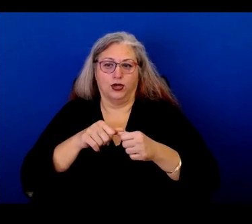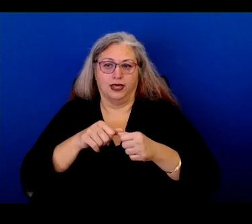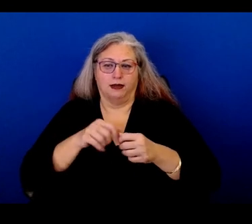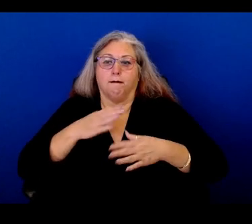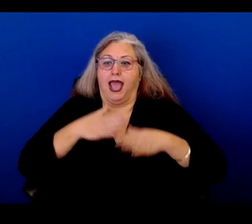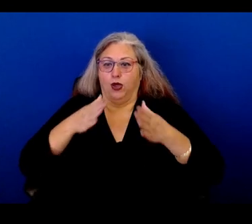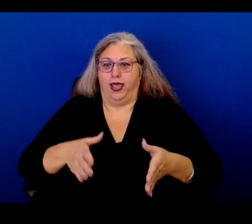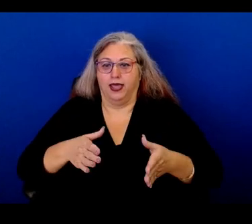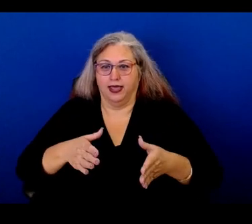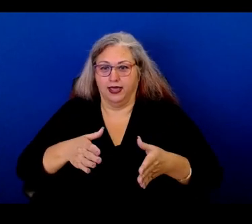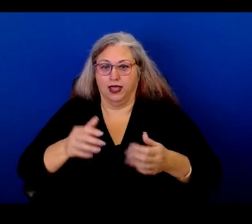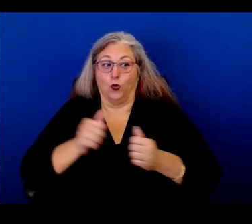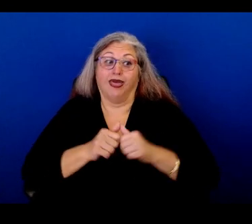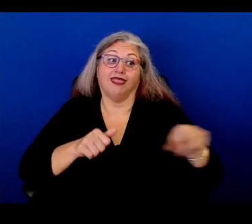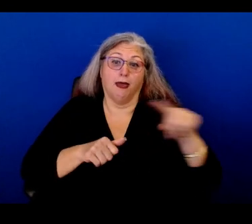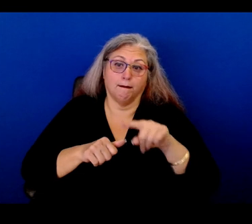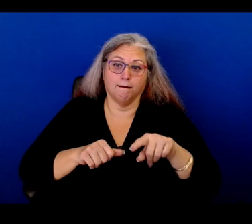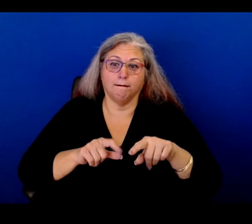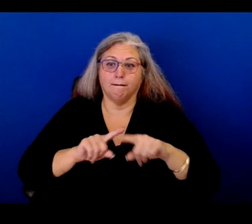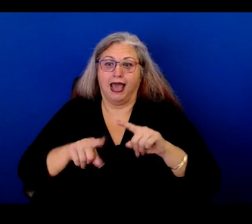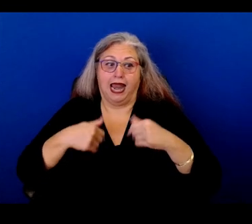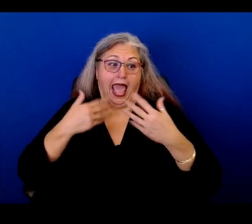but I don't know what that will mean